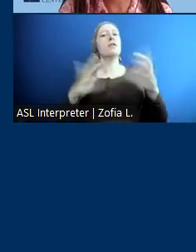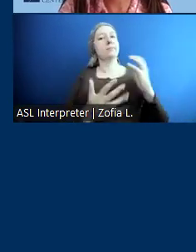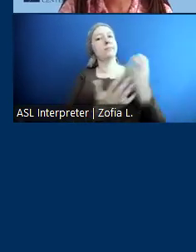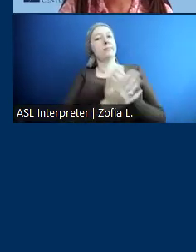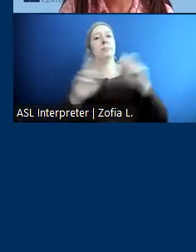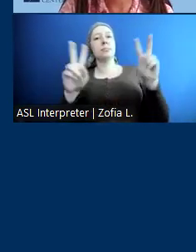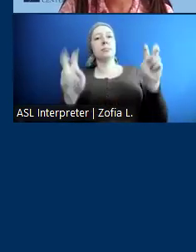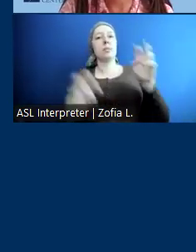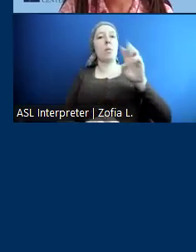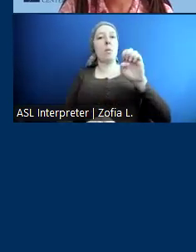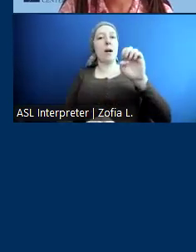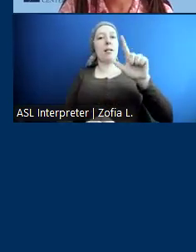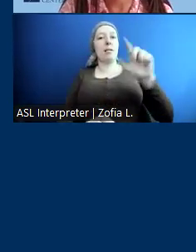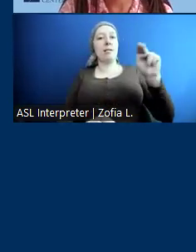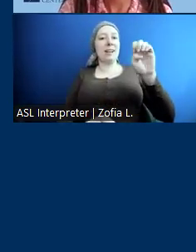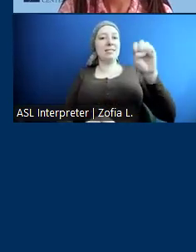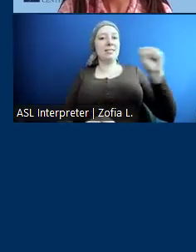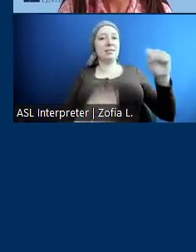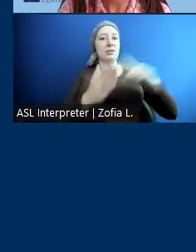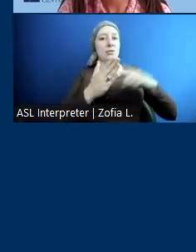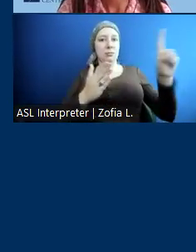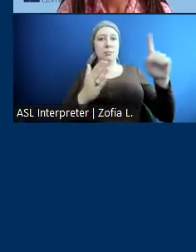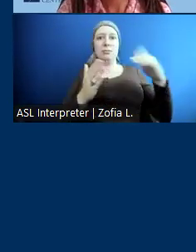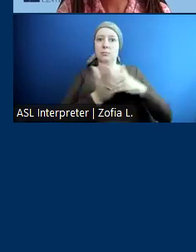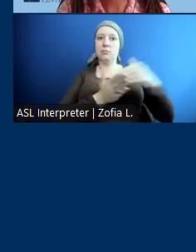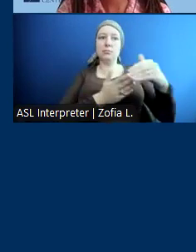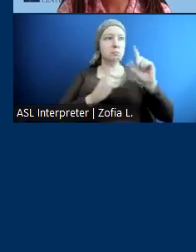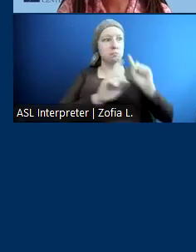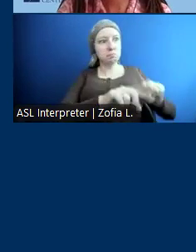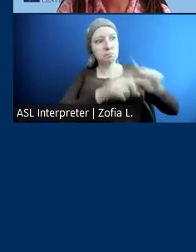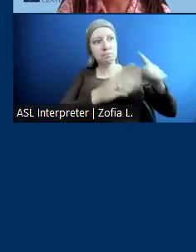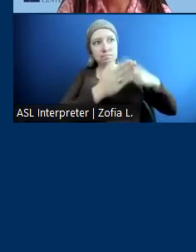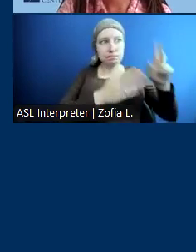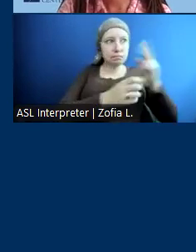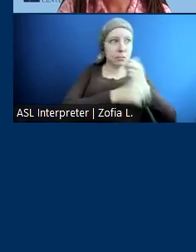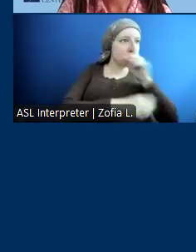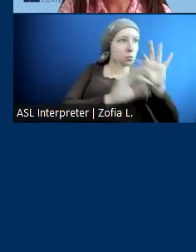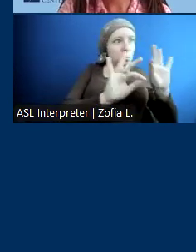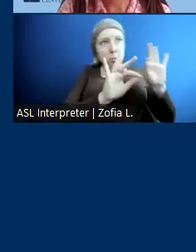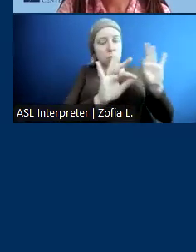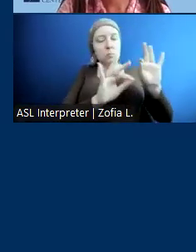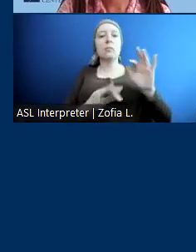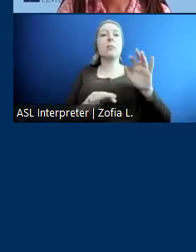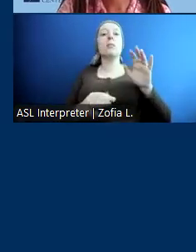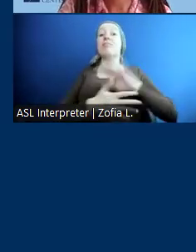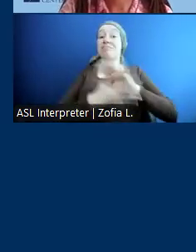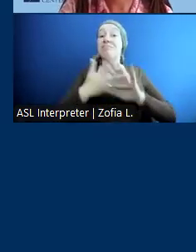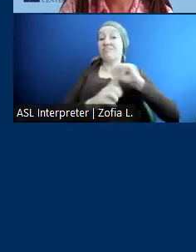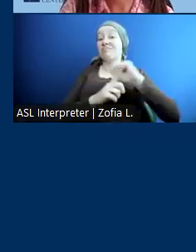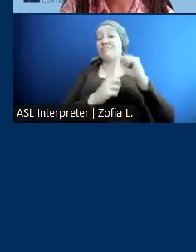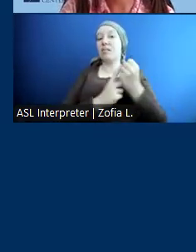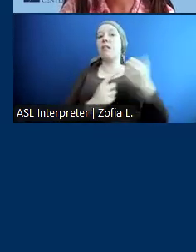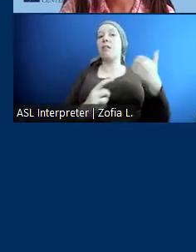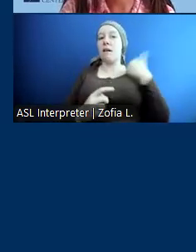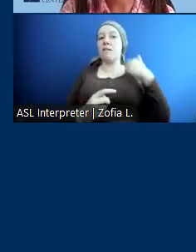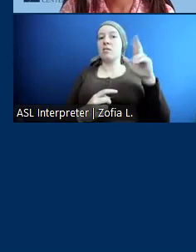checks, sometimes on a frequent basis. These cases do have the risk of urgent